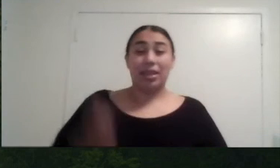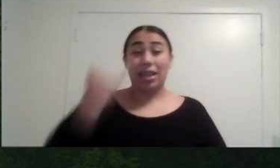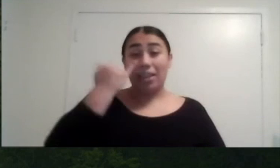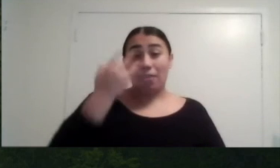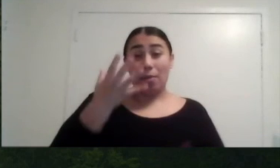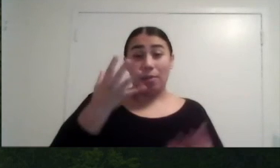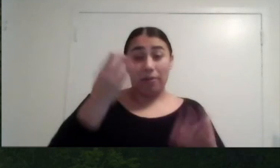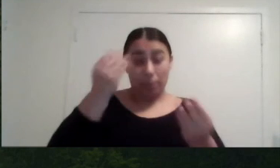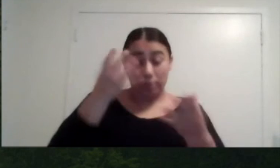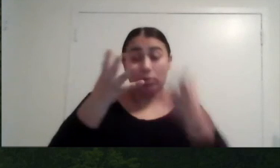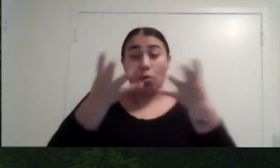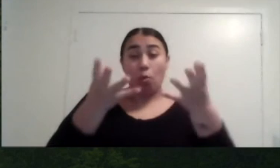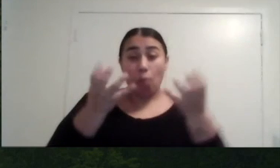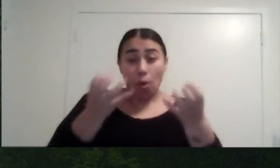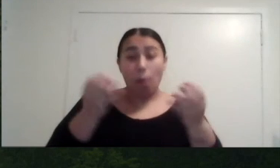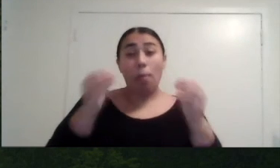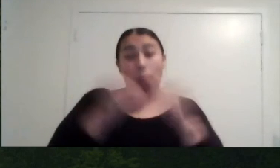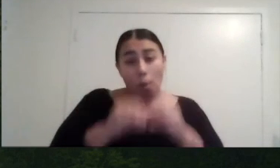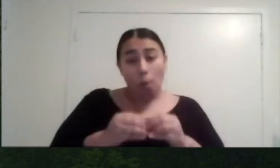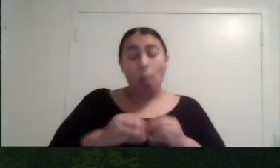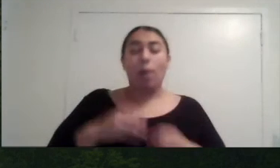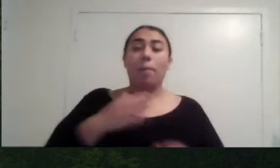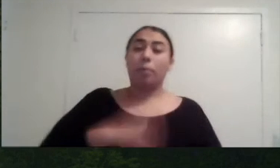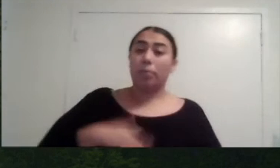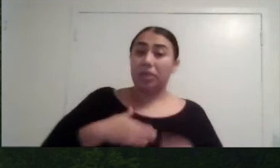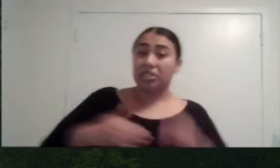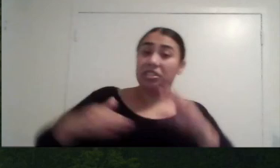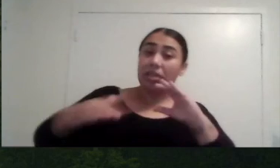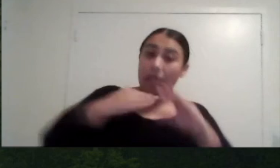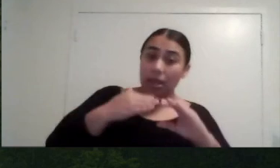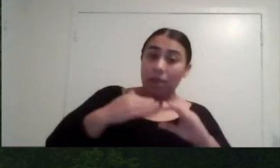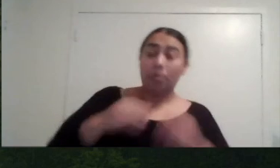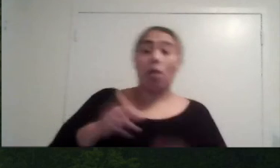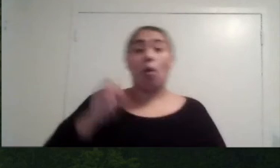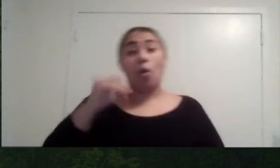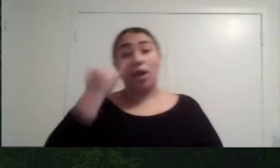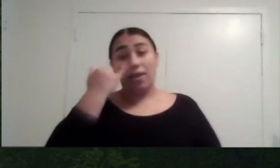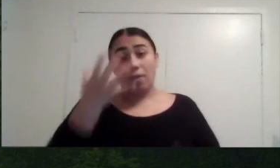resolutions. If you'd like more information on the stuff that we've spoken